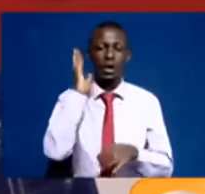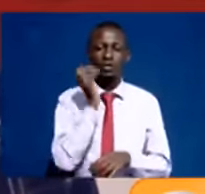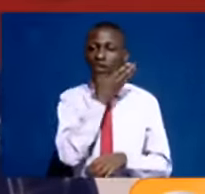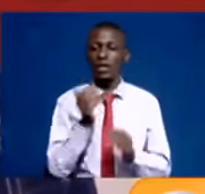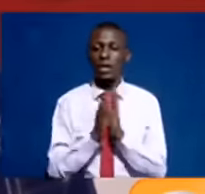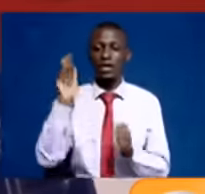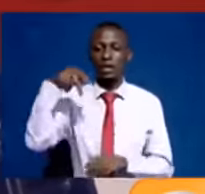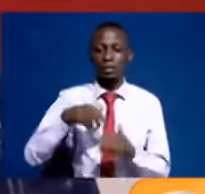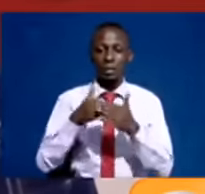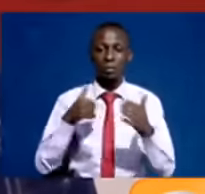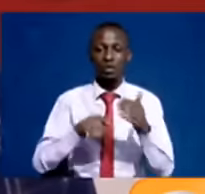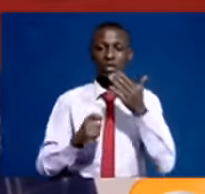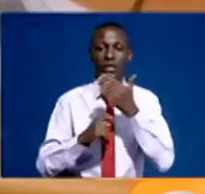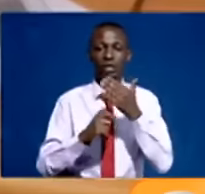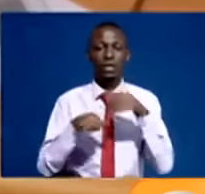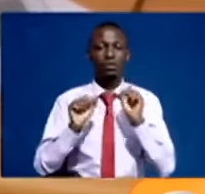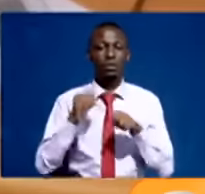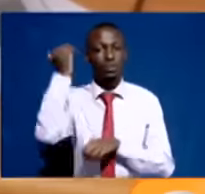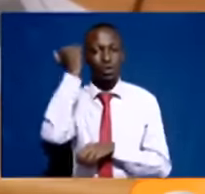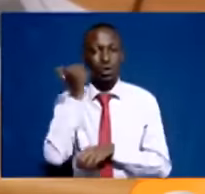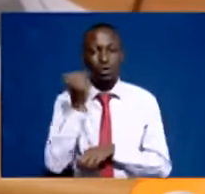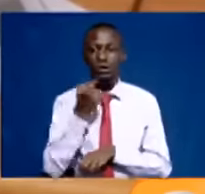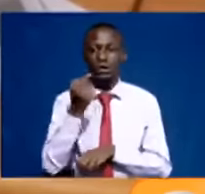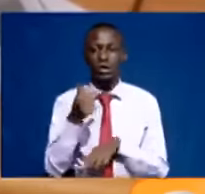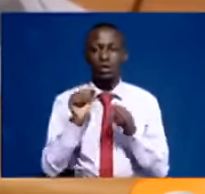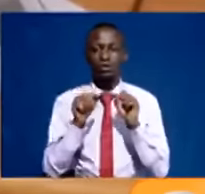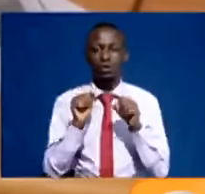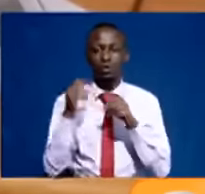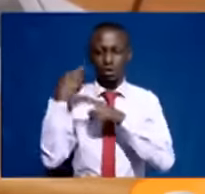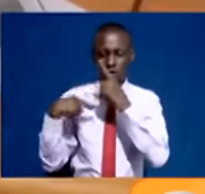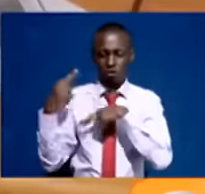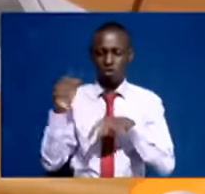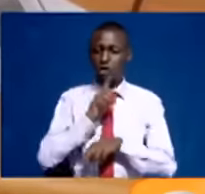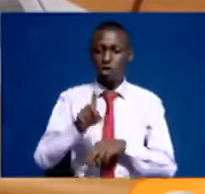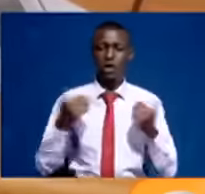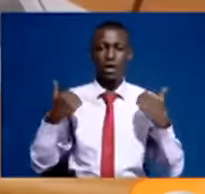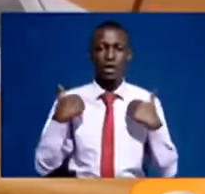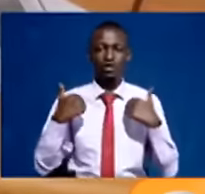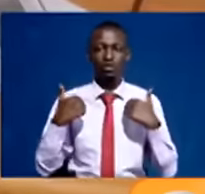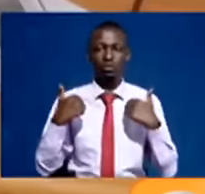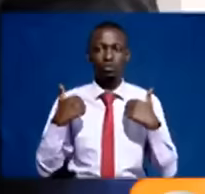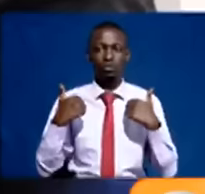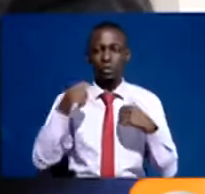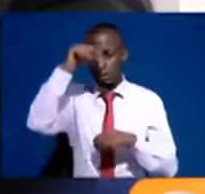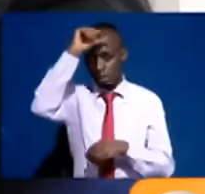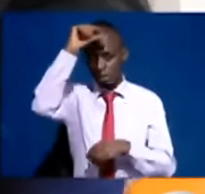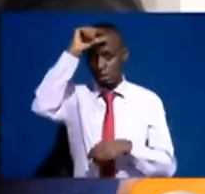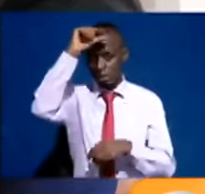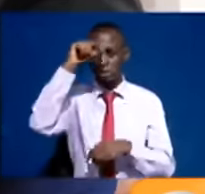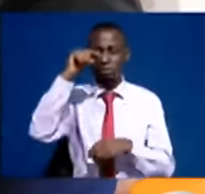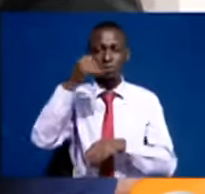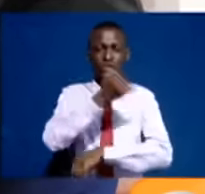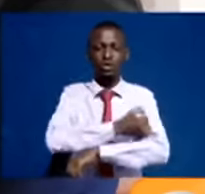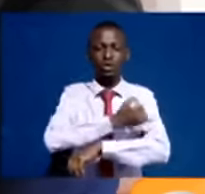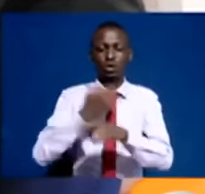are seeking the court to grant them leave to apply for a judicial review order and to compel the relevant government agencies,